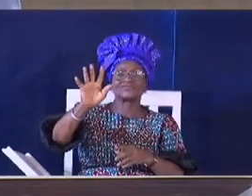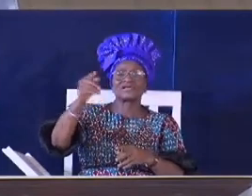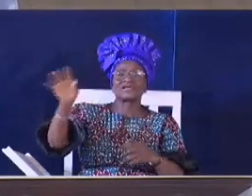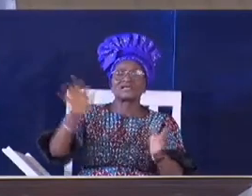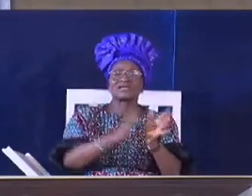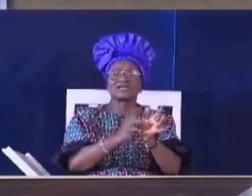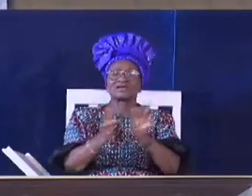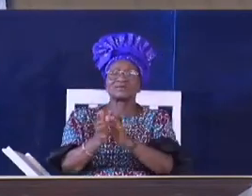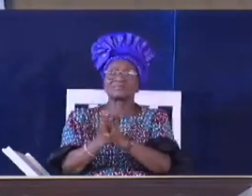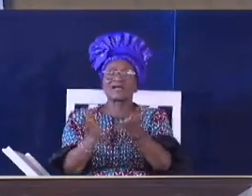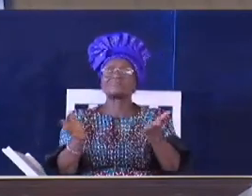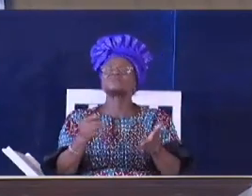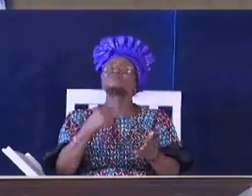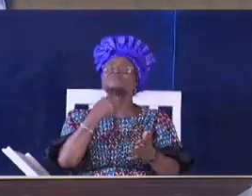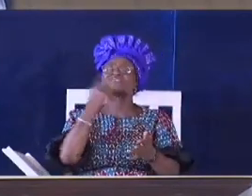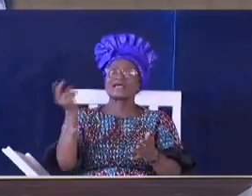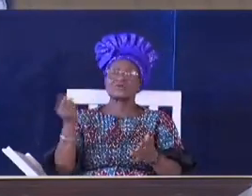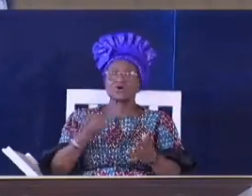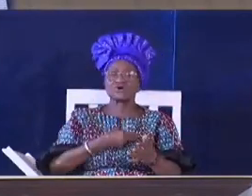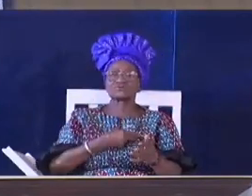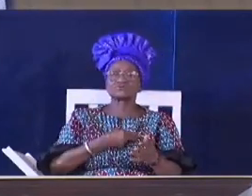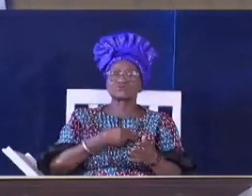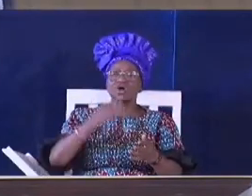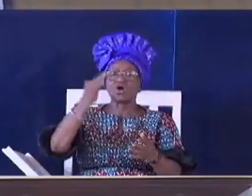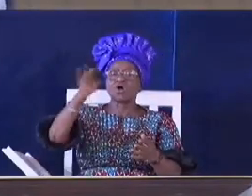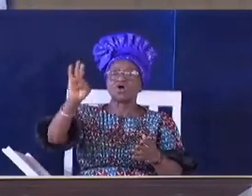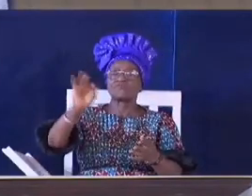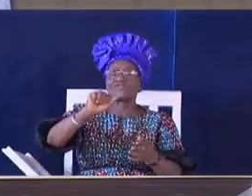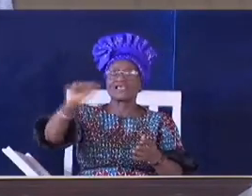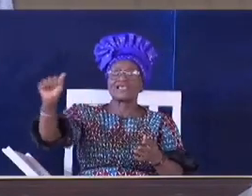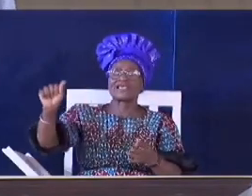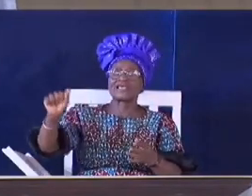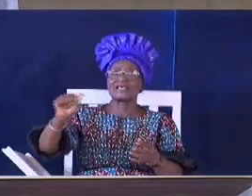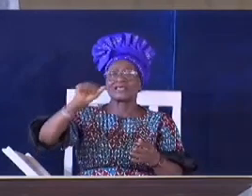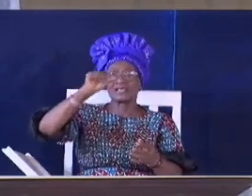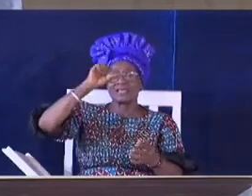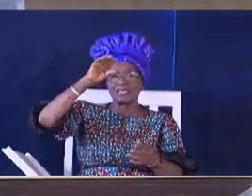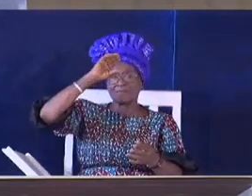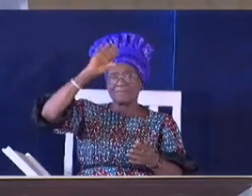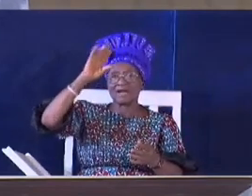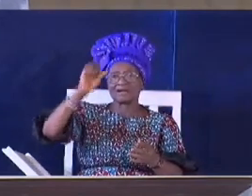Bible tells us of a man with a withered hand.